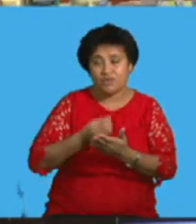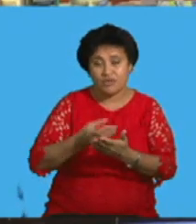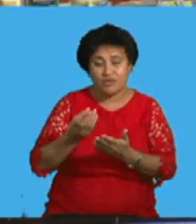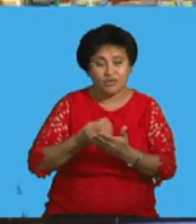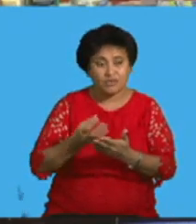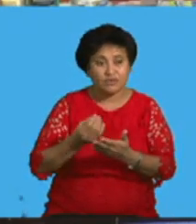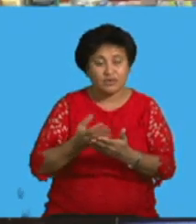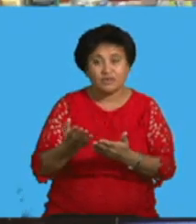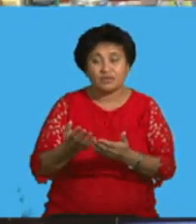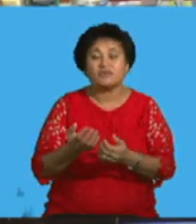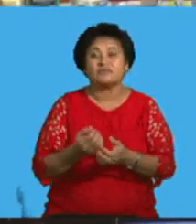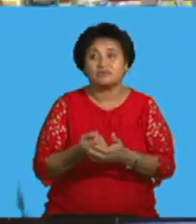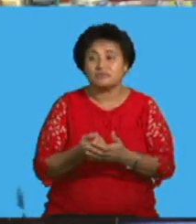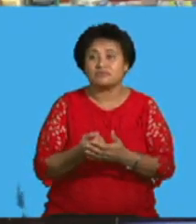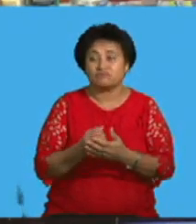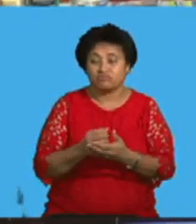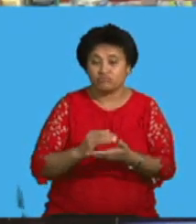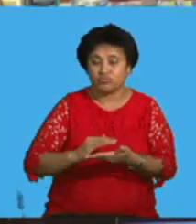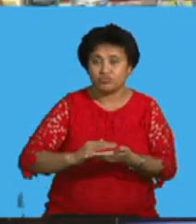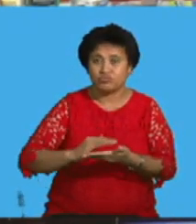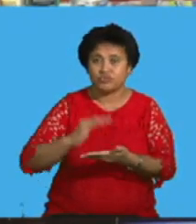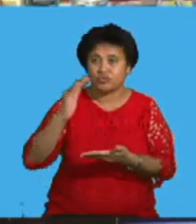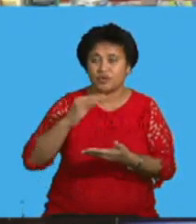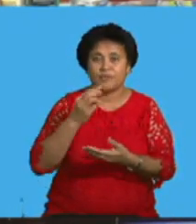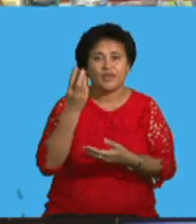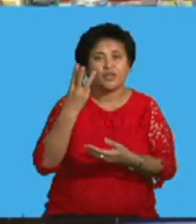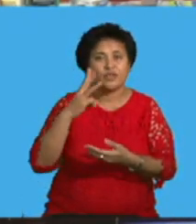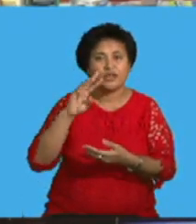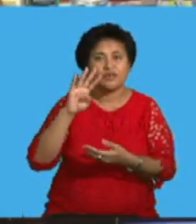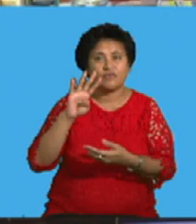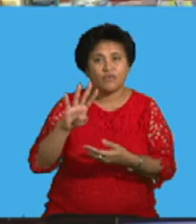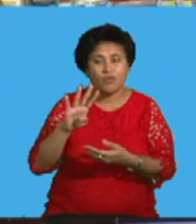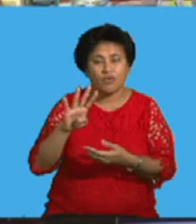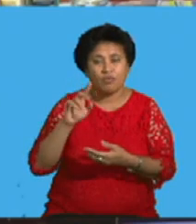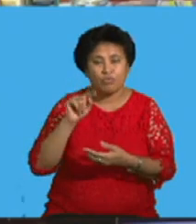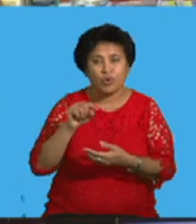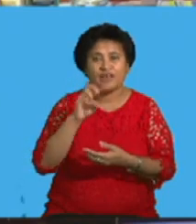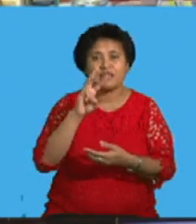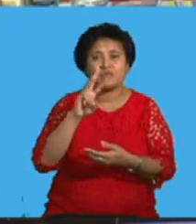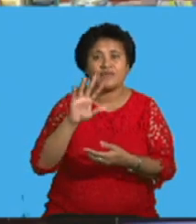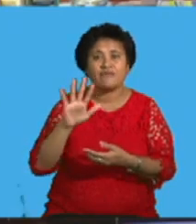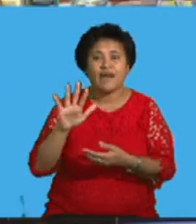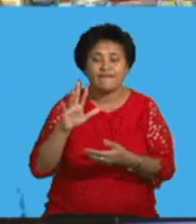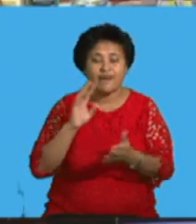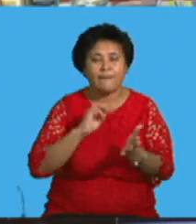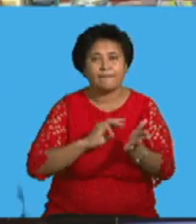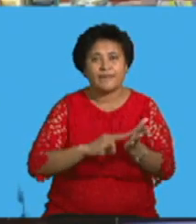NES-supported firms have grown by 34.35 million since 2015.